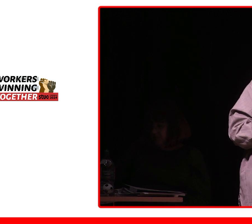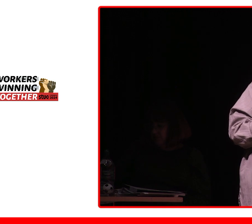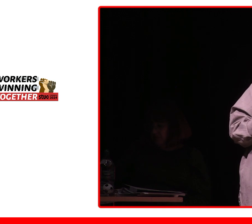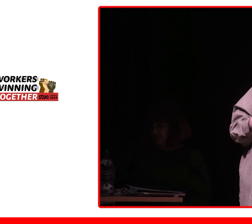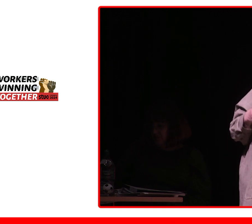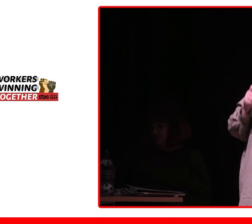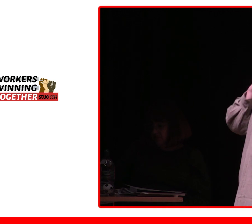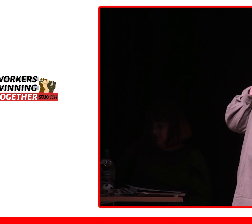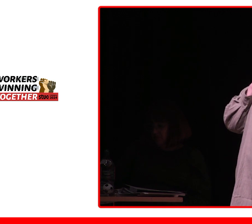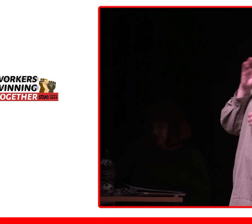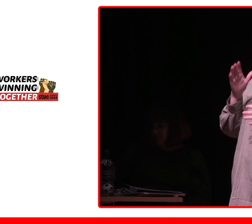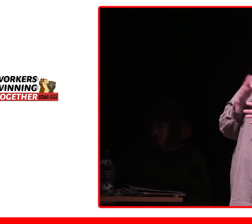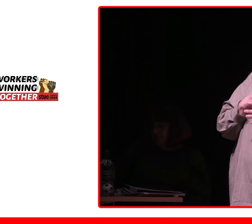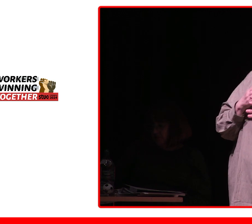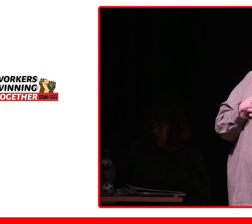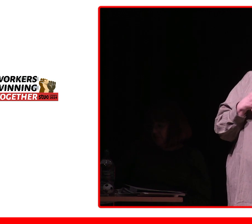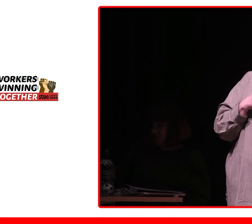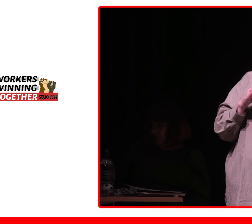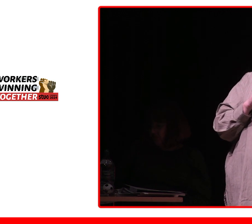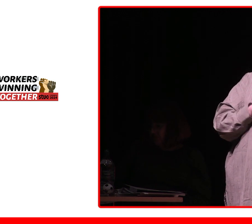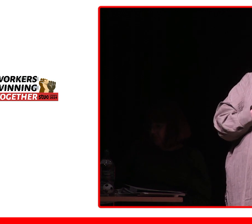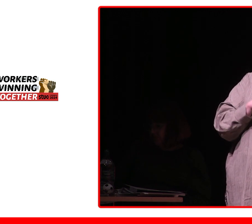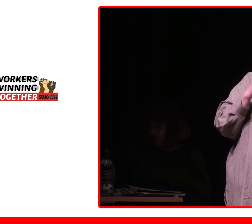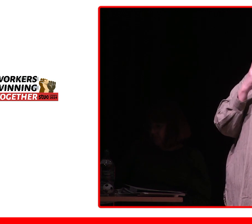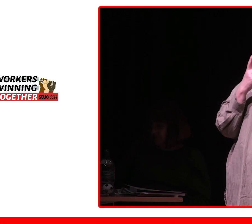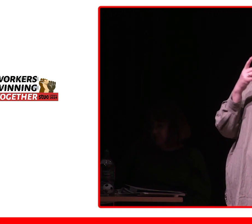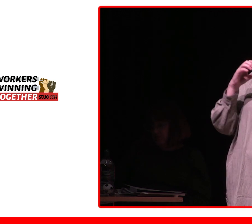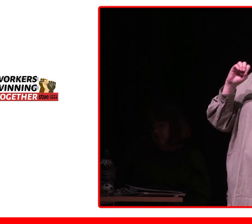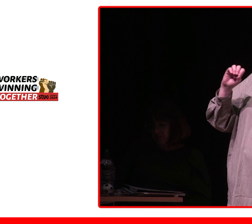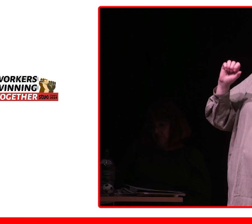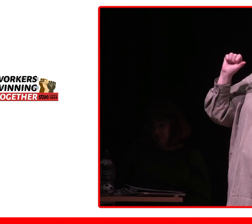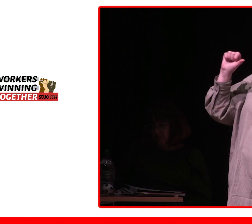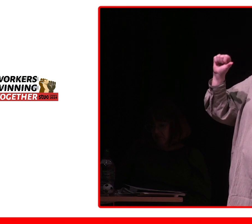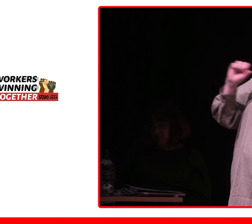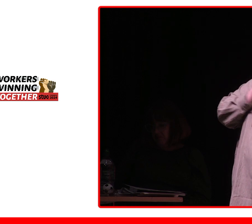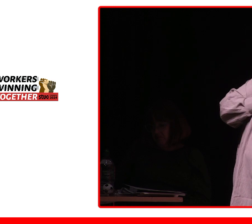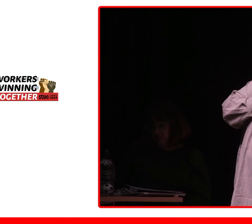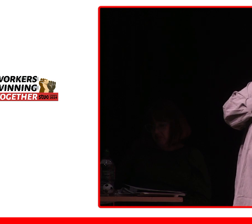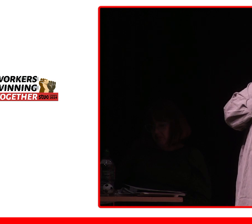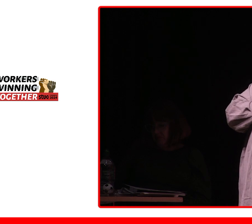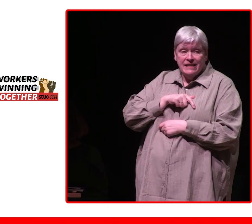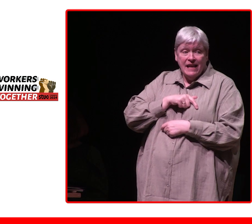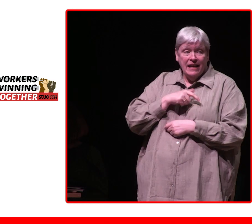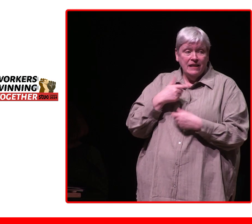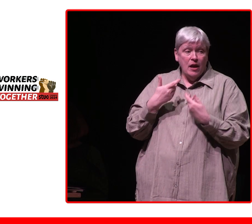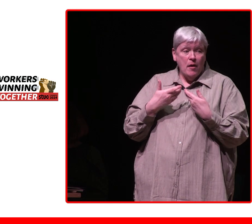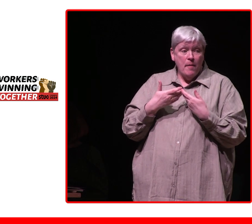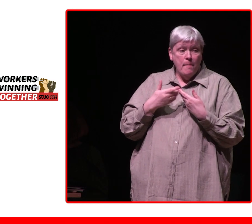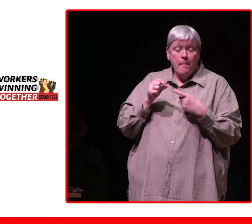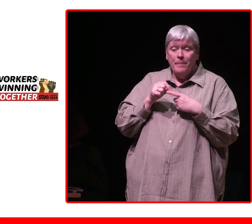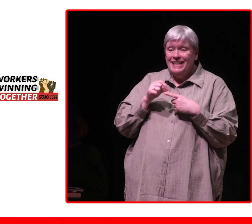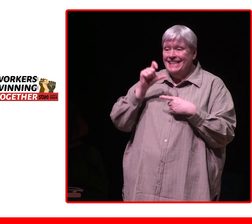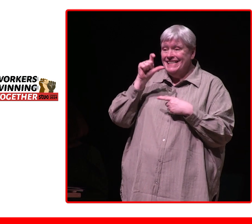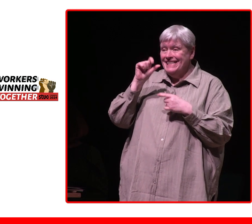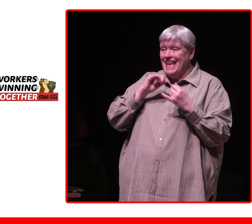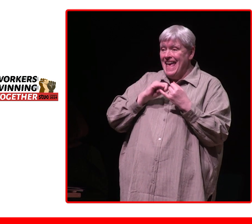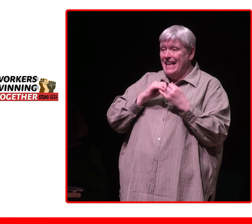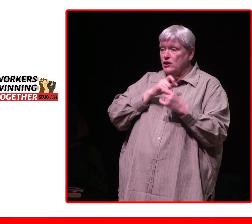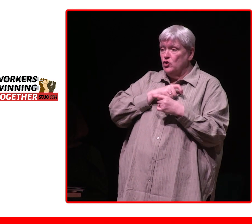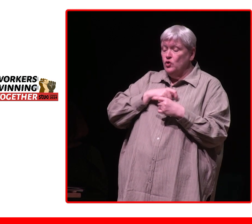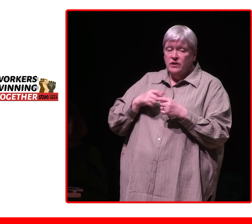I call the movers of motion 106 on Palestine, Public Commercial Services Union.